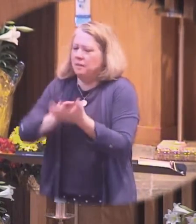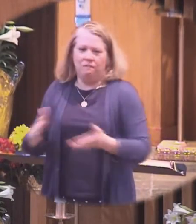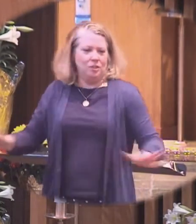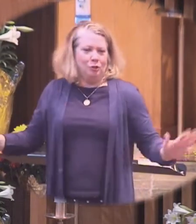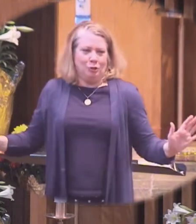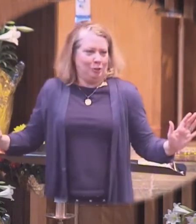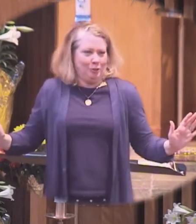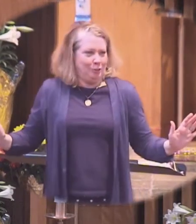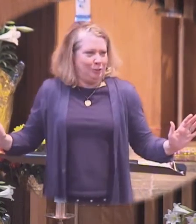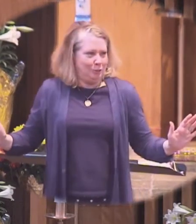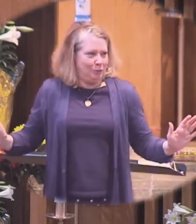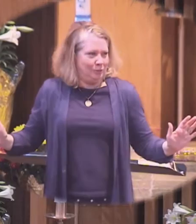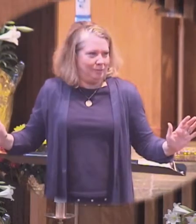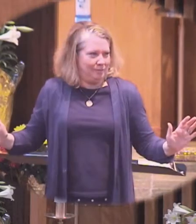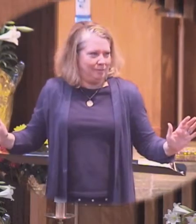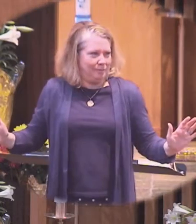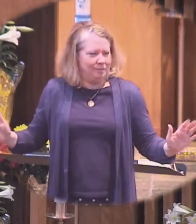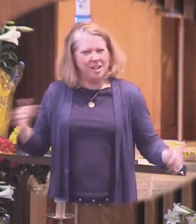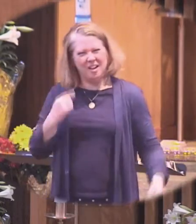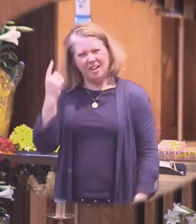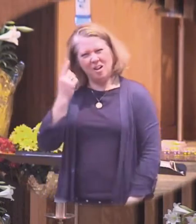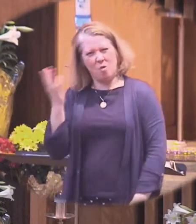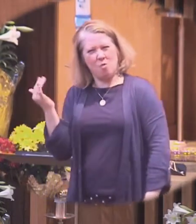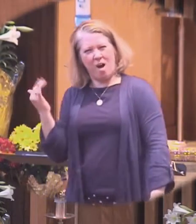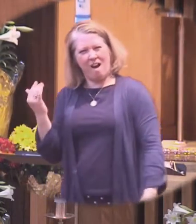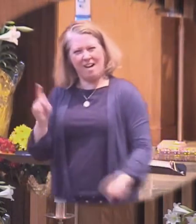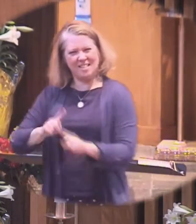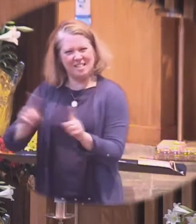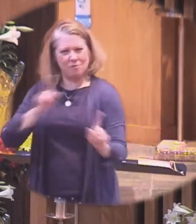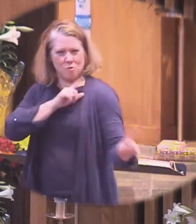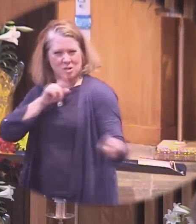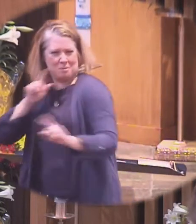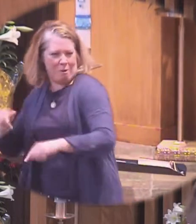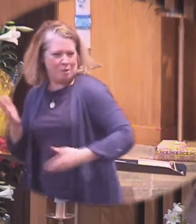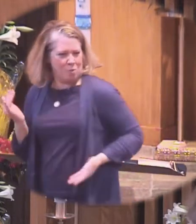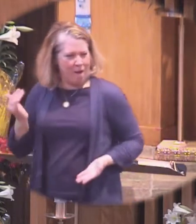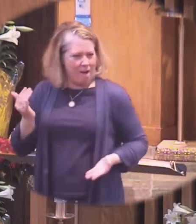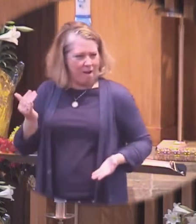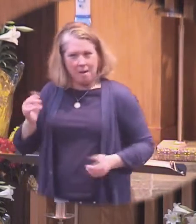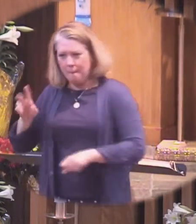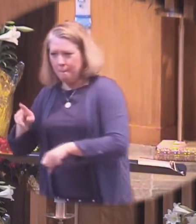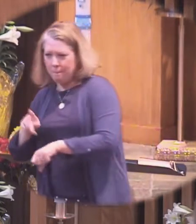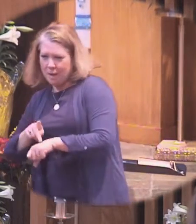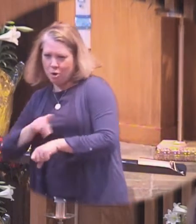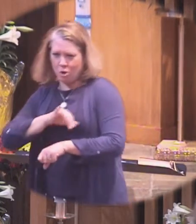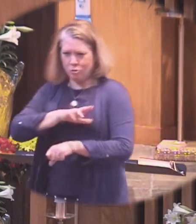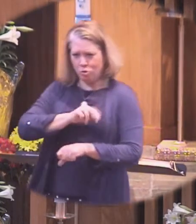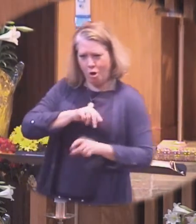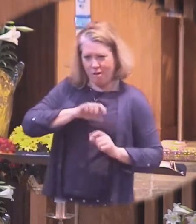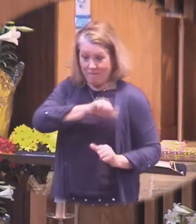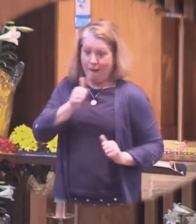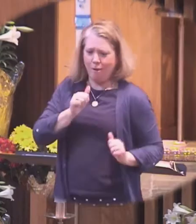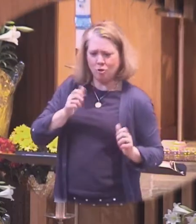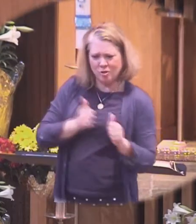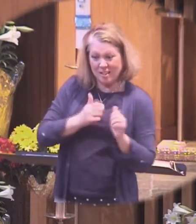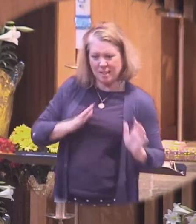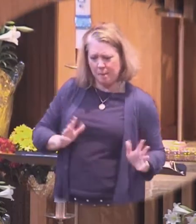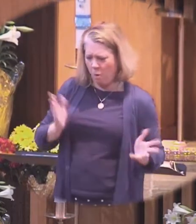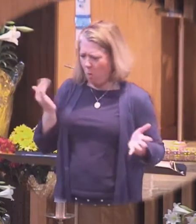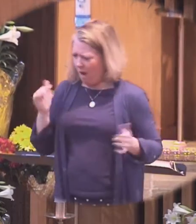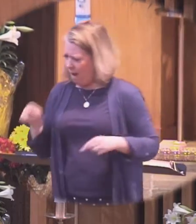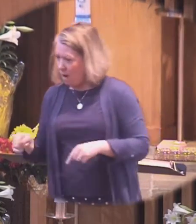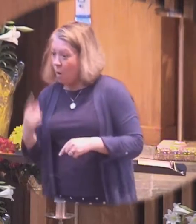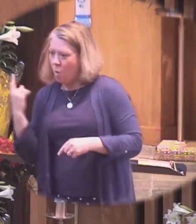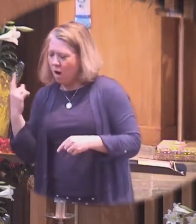what is the difference between the two? What's the difference between Peter and the other disciple? Why does